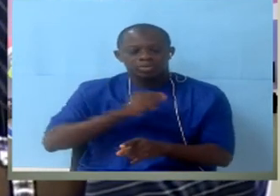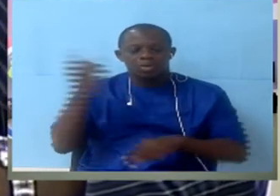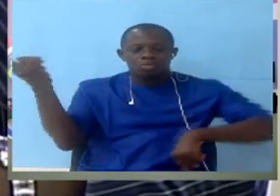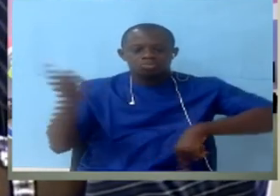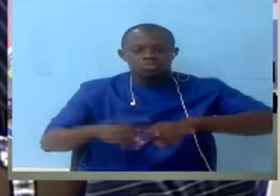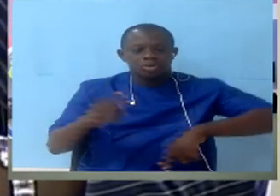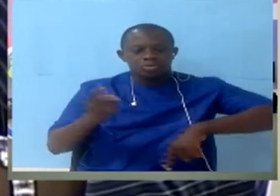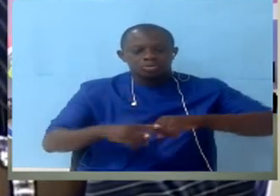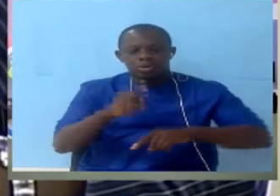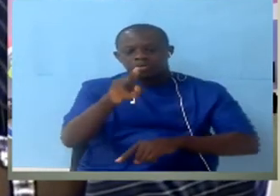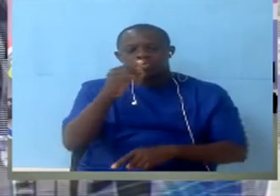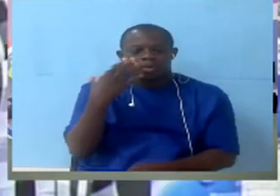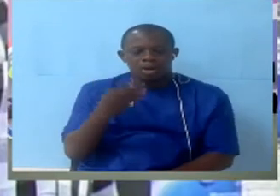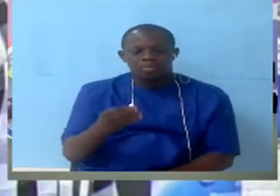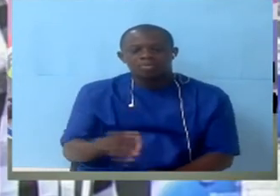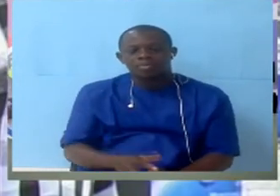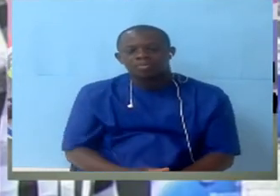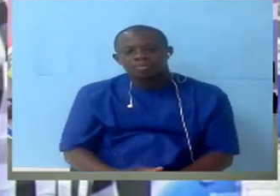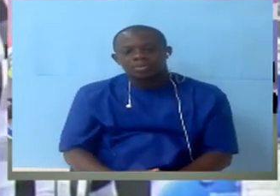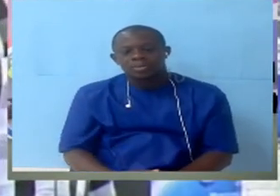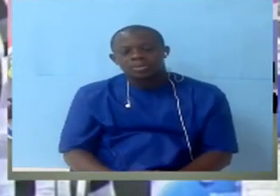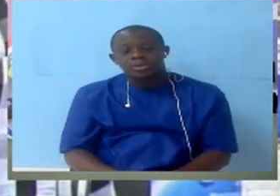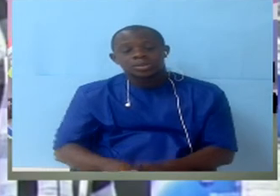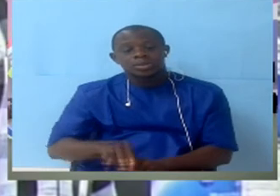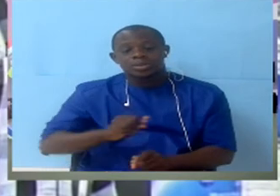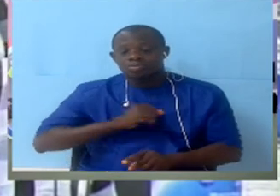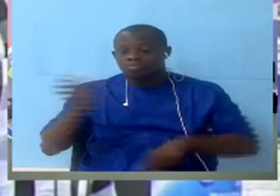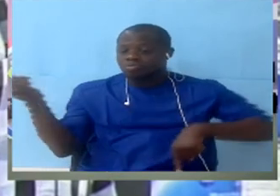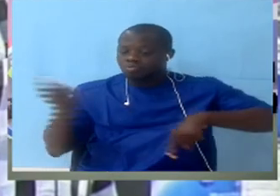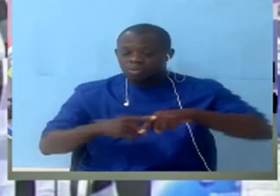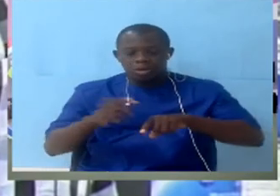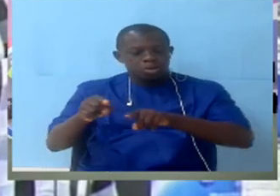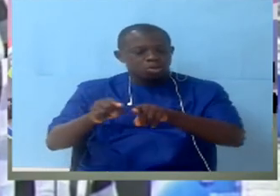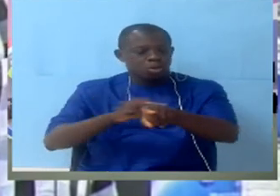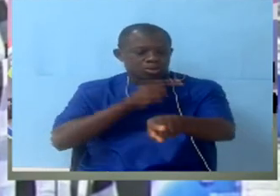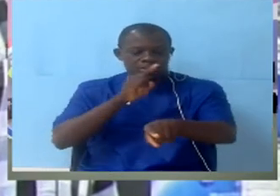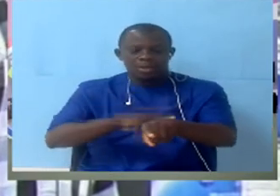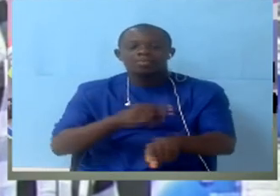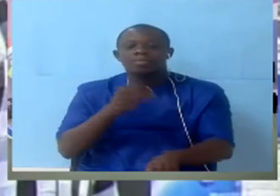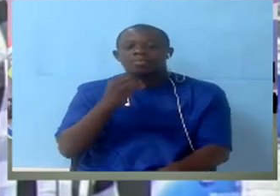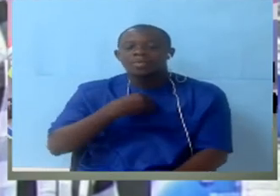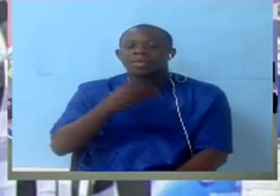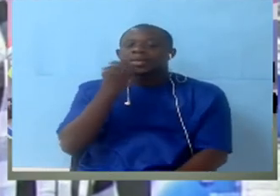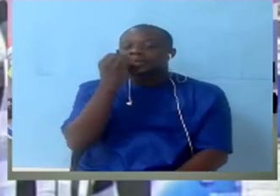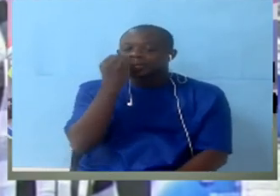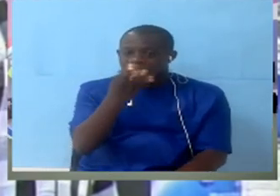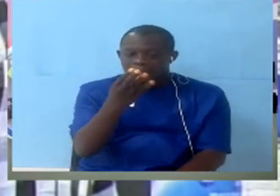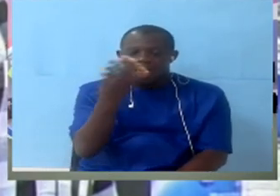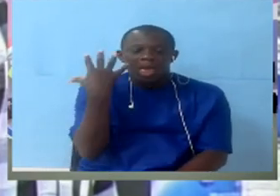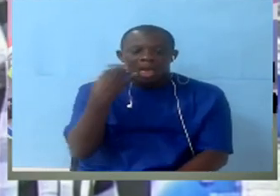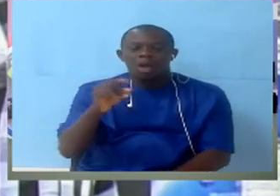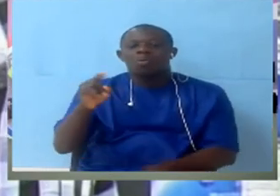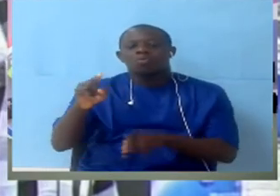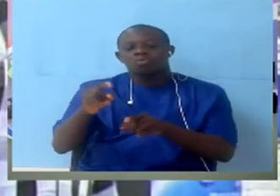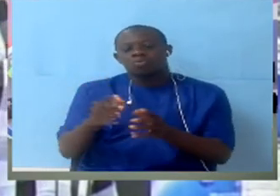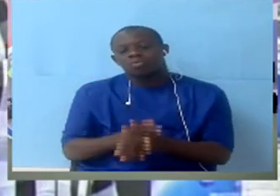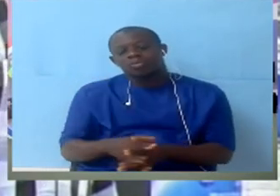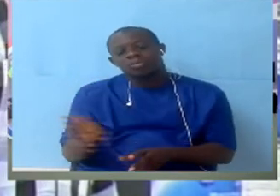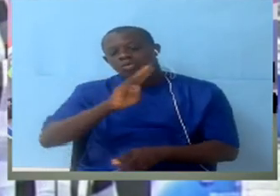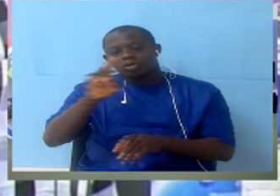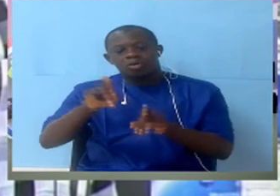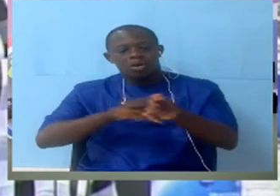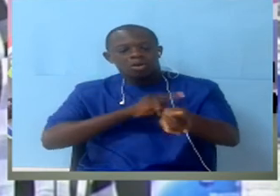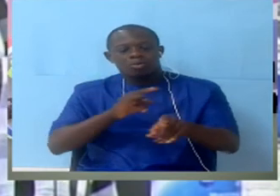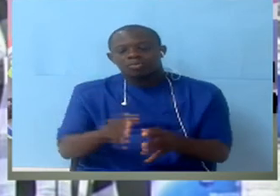keli pa nyadil la. I live for a long time. He beat me for a long time. I said how, not for how long. Atara keli pa nyadil